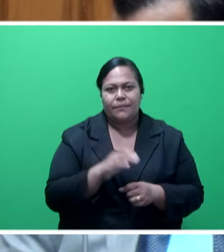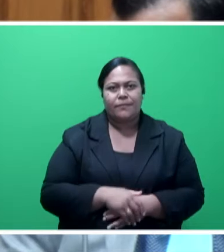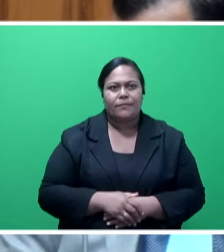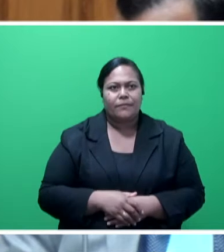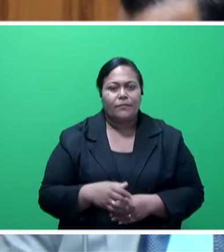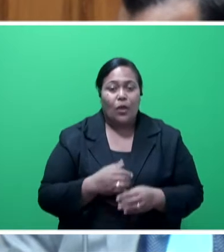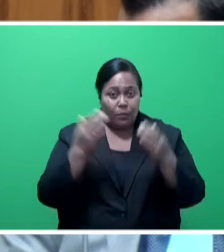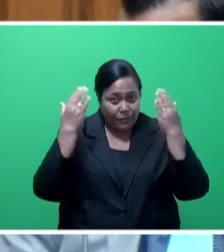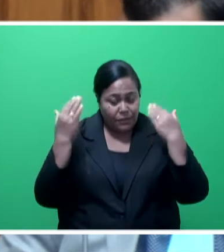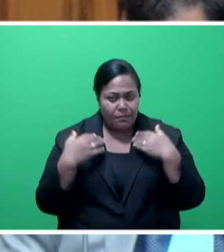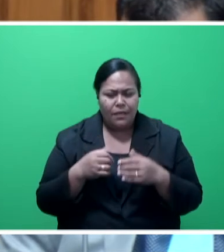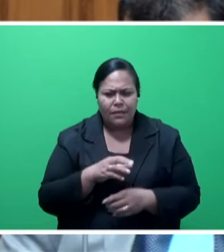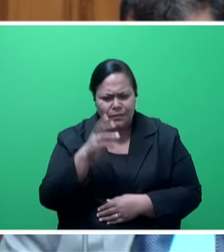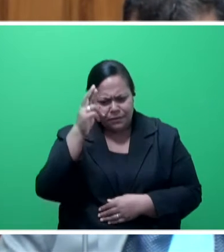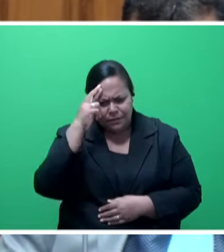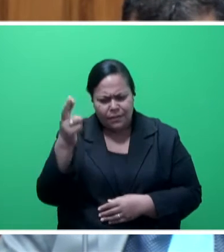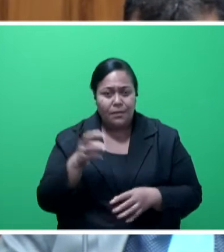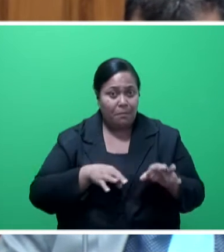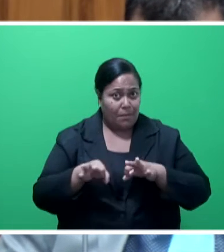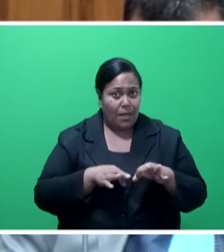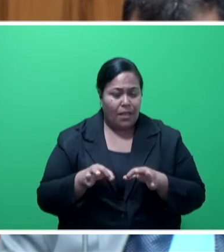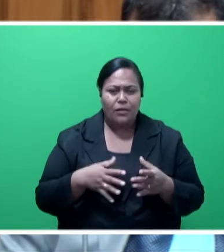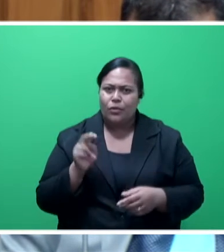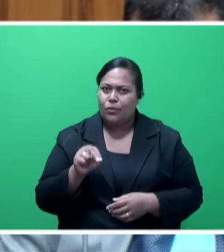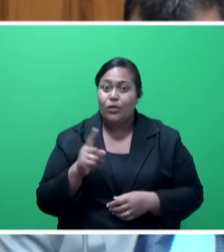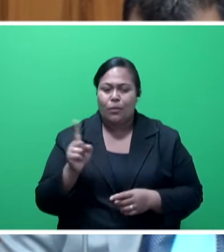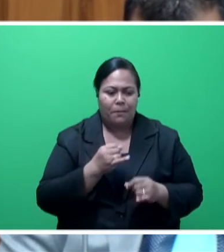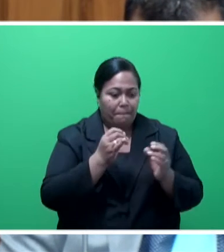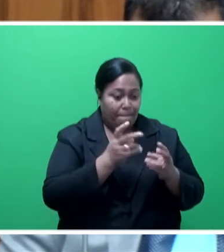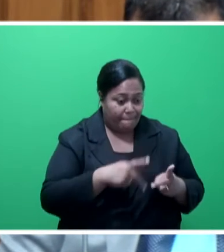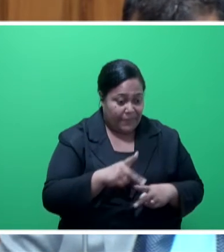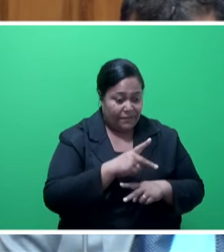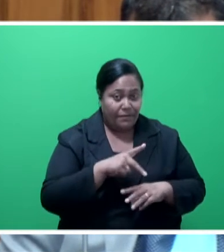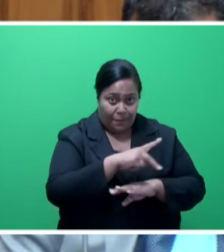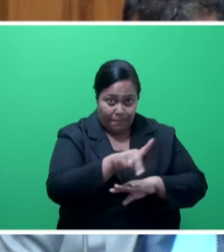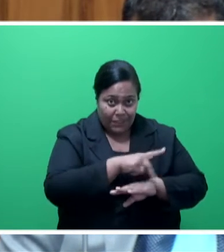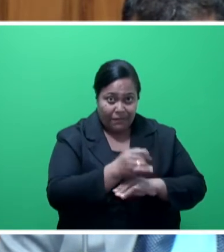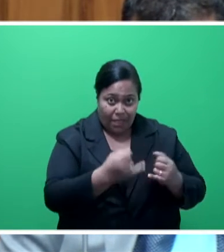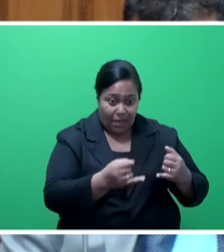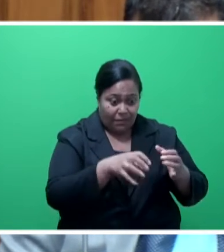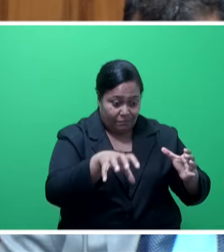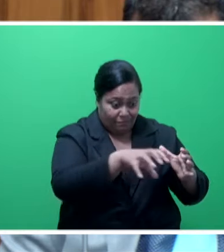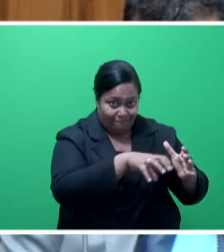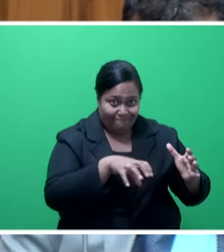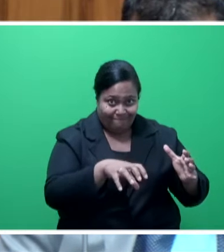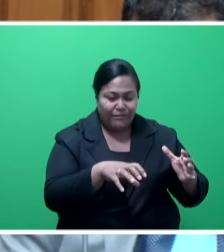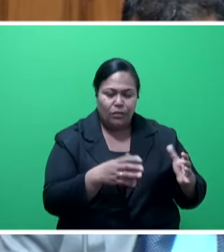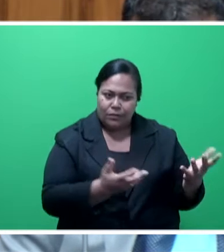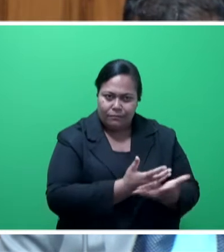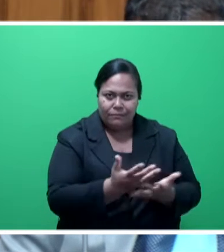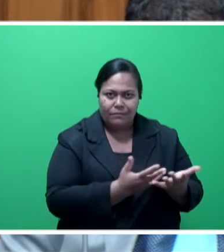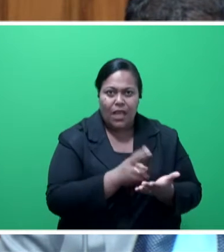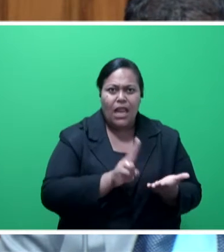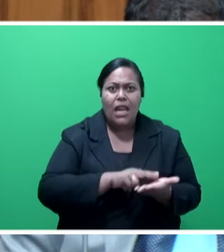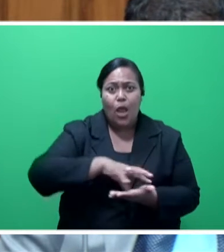these plans include holding discussions with Pacific Island states that are parties to the Nauru Agreement, in